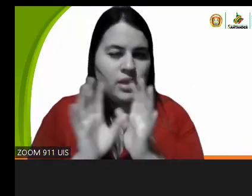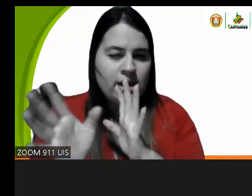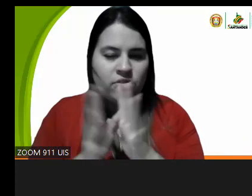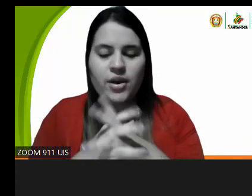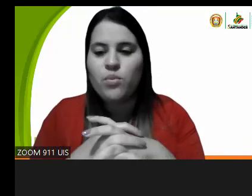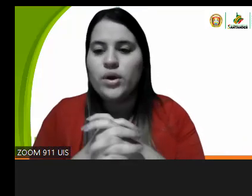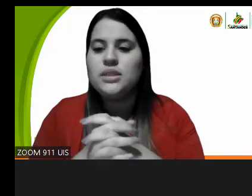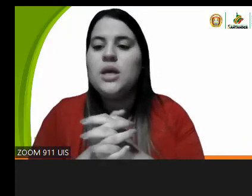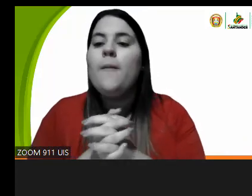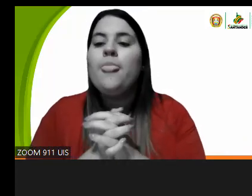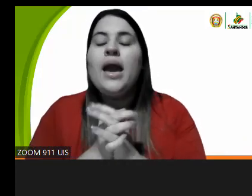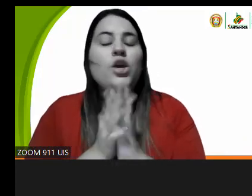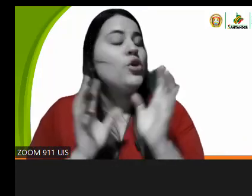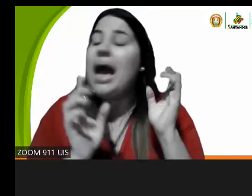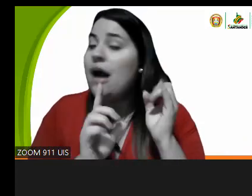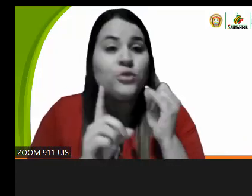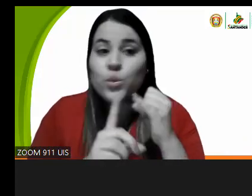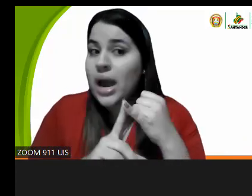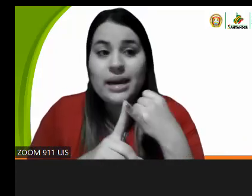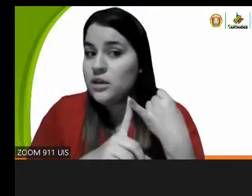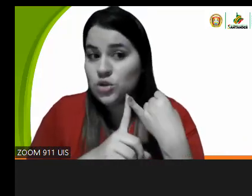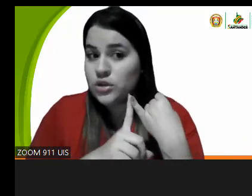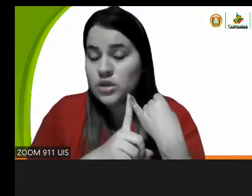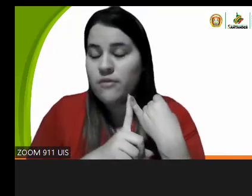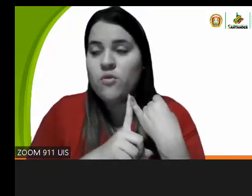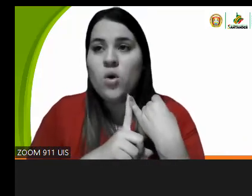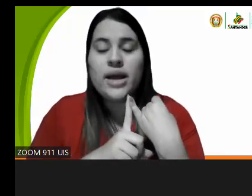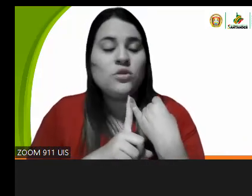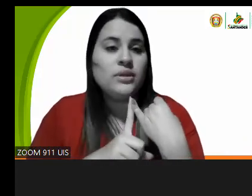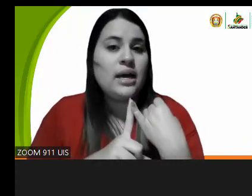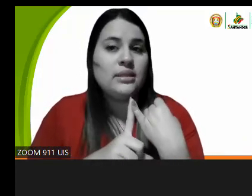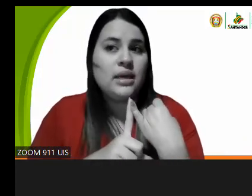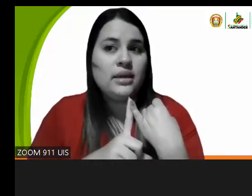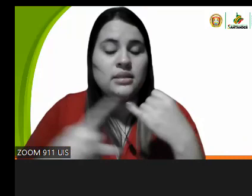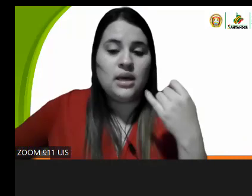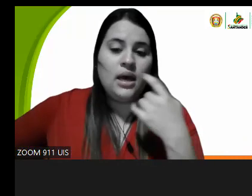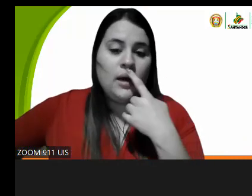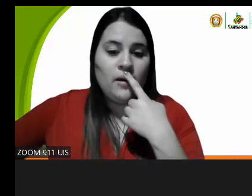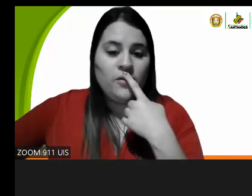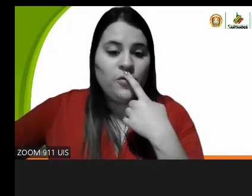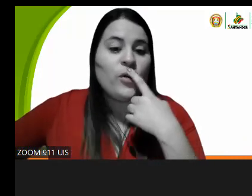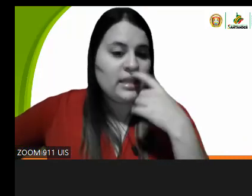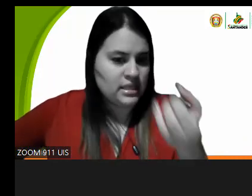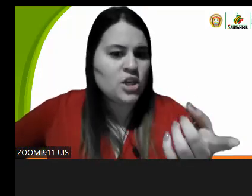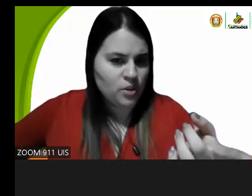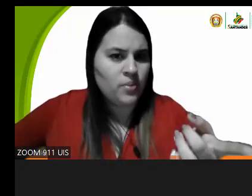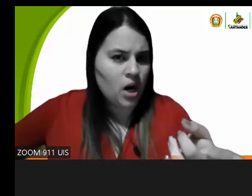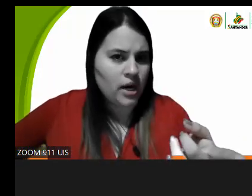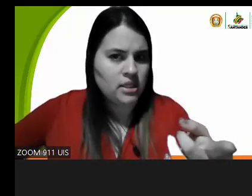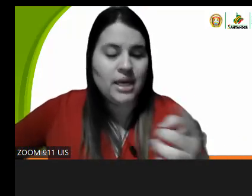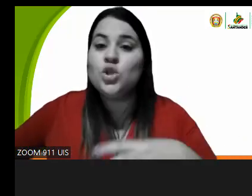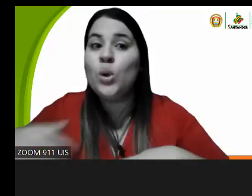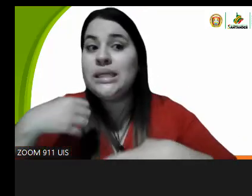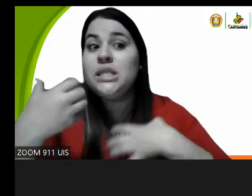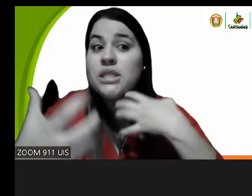okay? So that is very important. You don't have to write an answers for exercises for the discussion